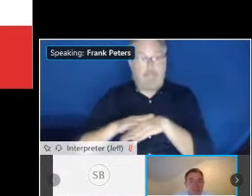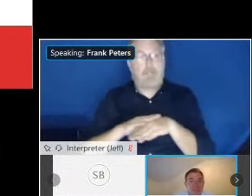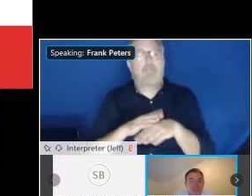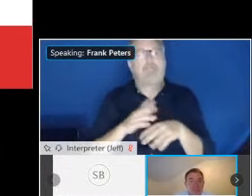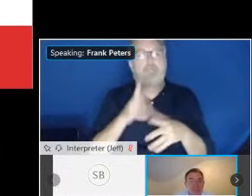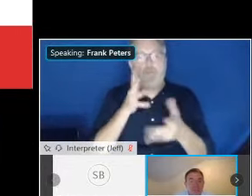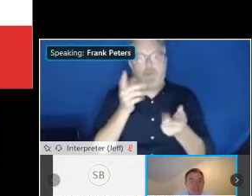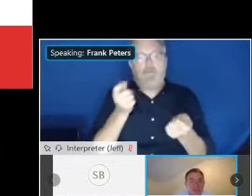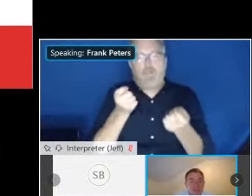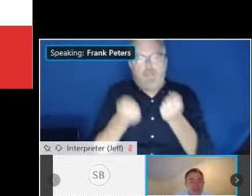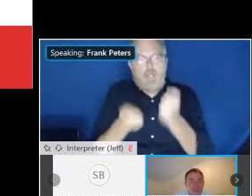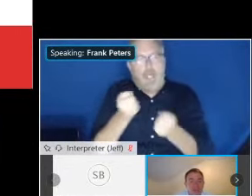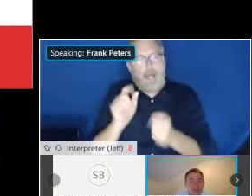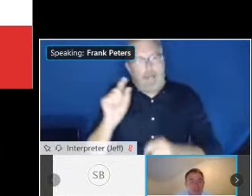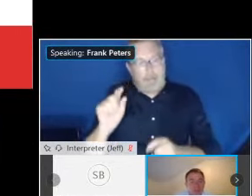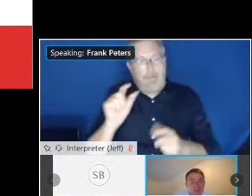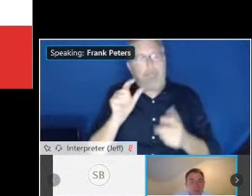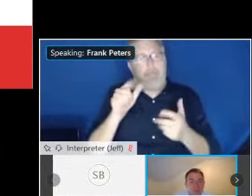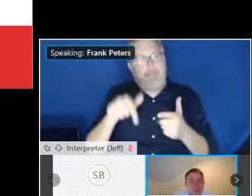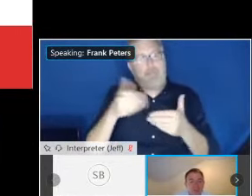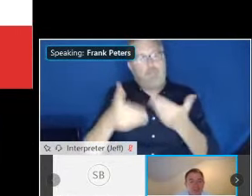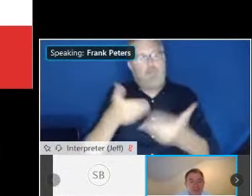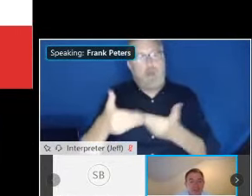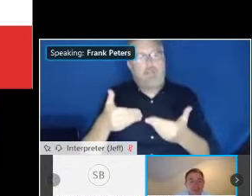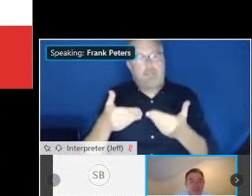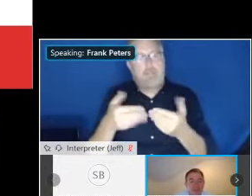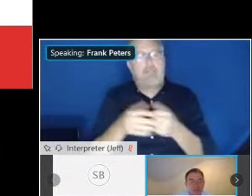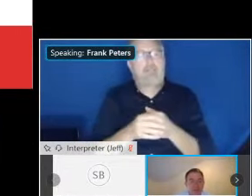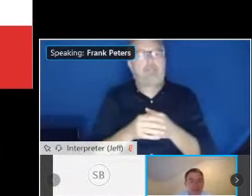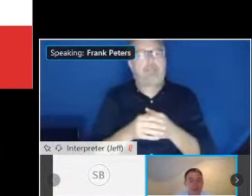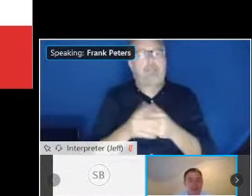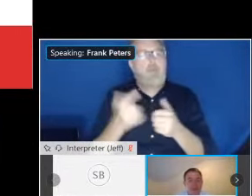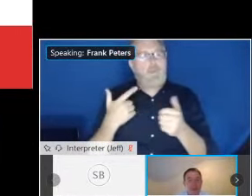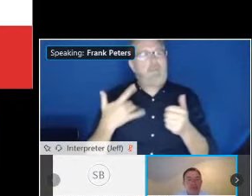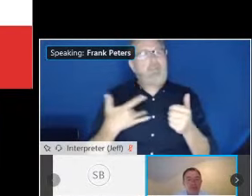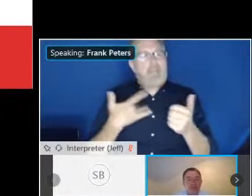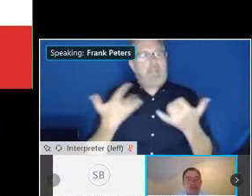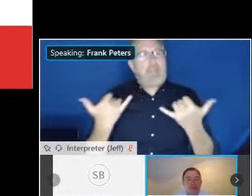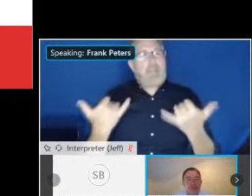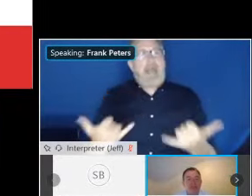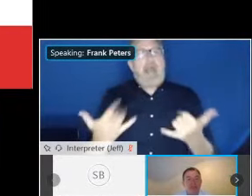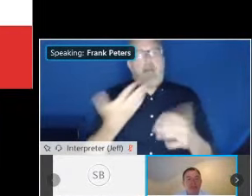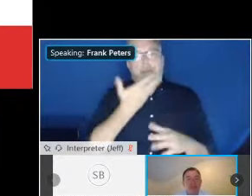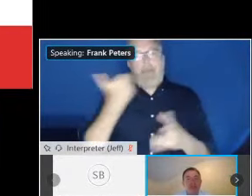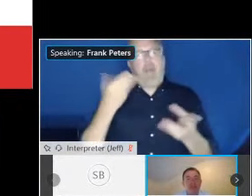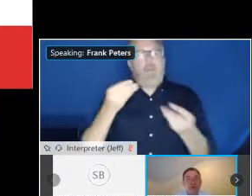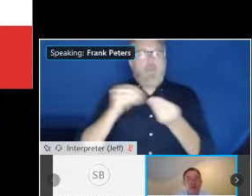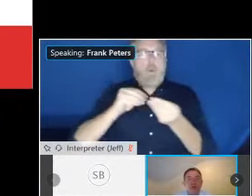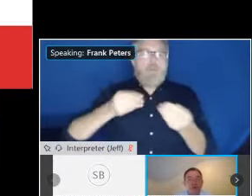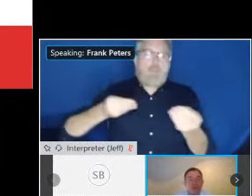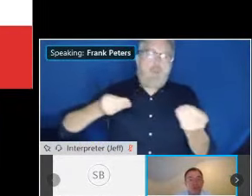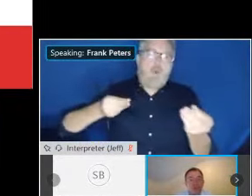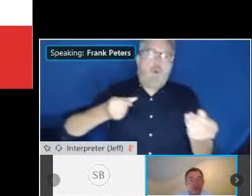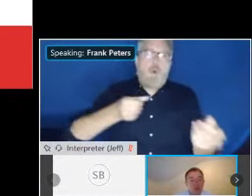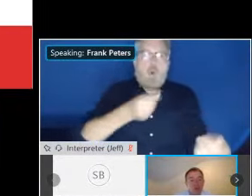has been some changes to this process as we work through this, and we think we have a much better process.